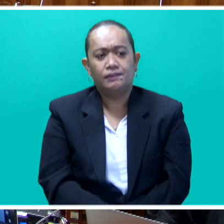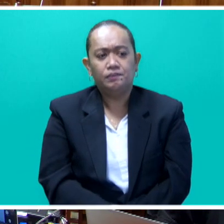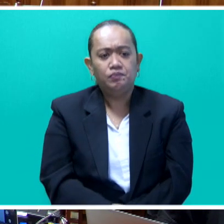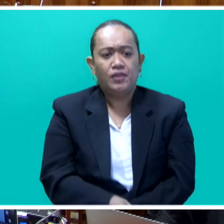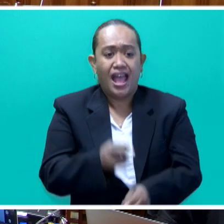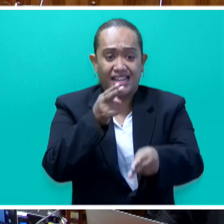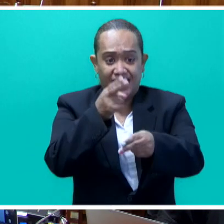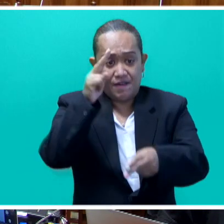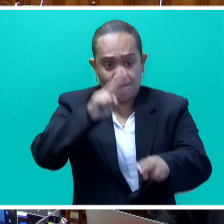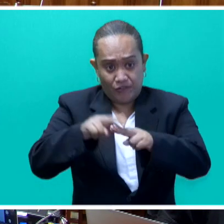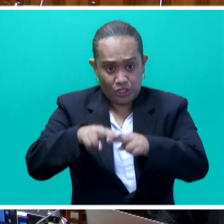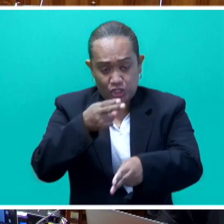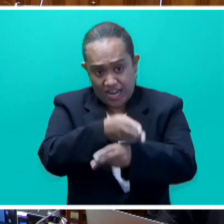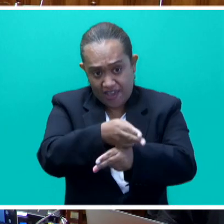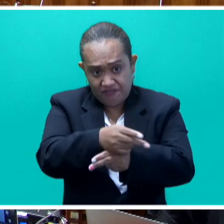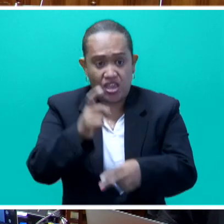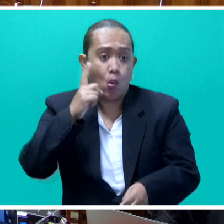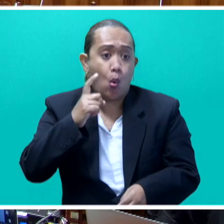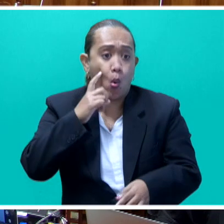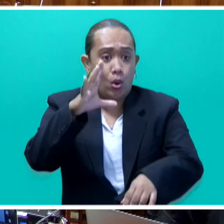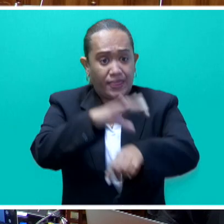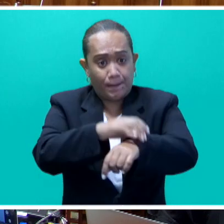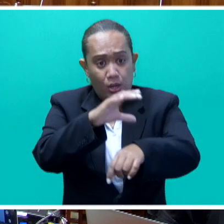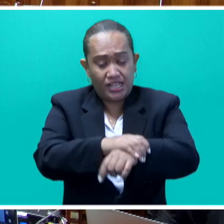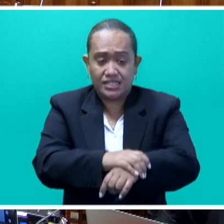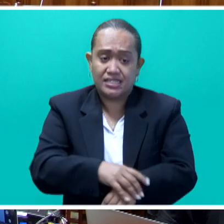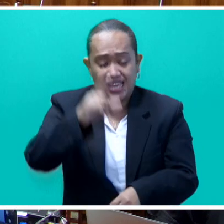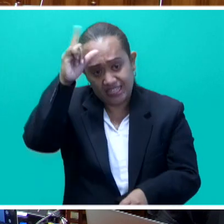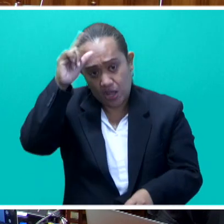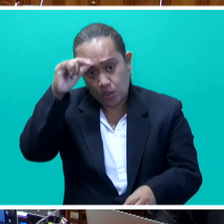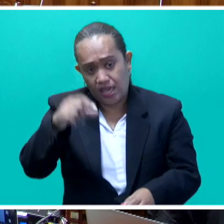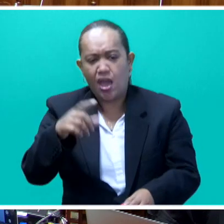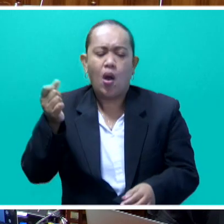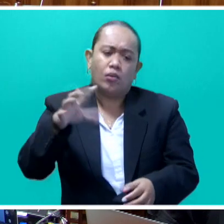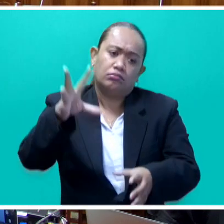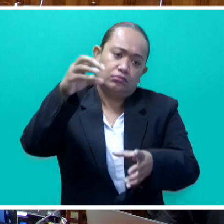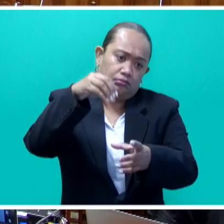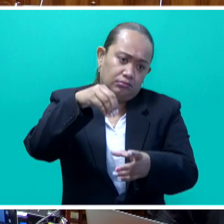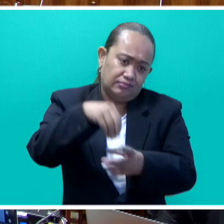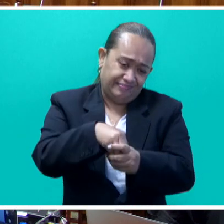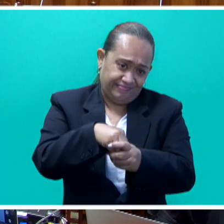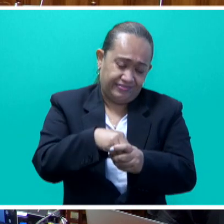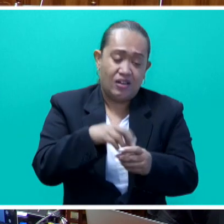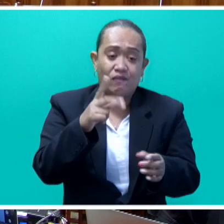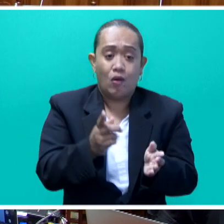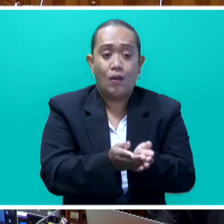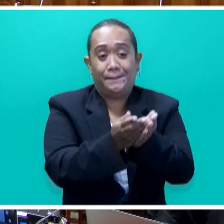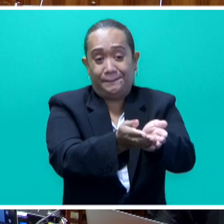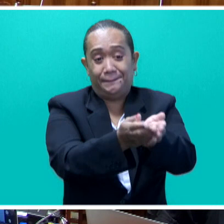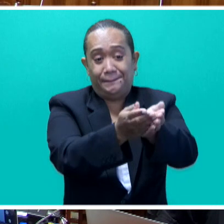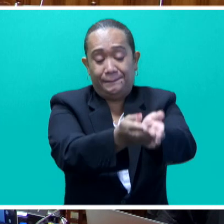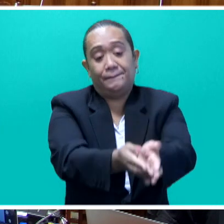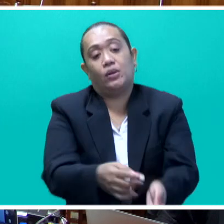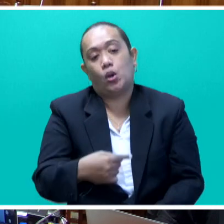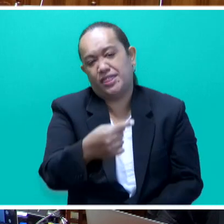the Water Police, Fiji Ports, Itoke Affairs, in working together with all vessel operators to ensure that the work continues in terms